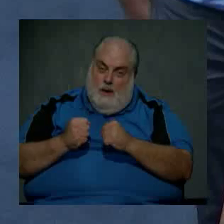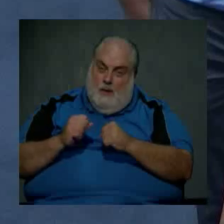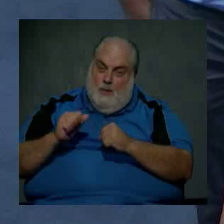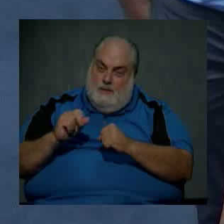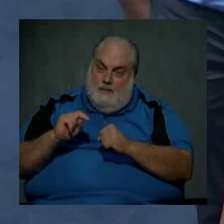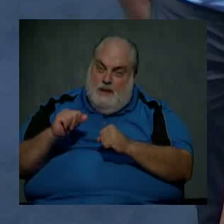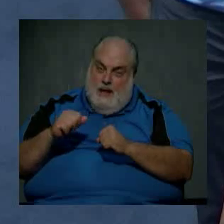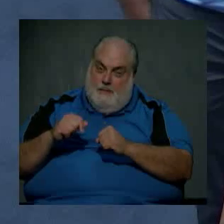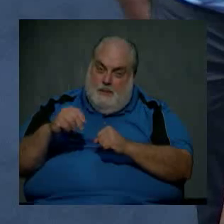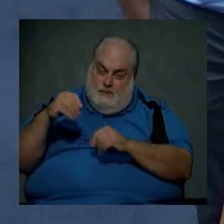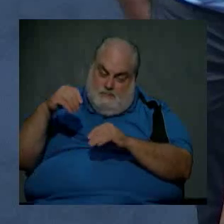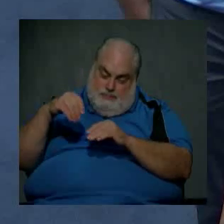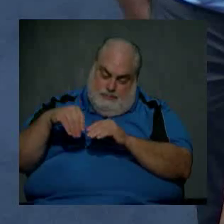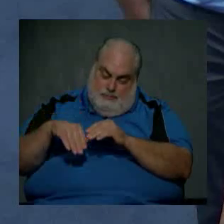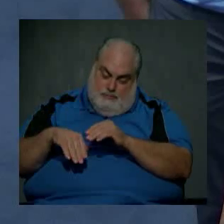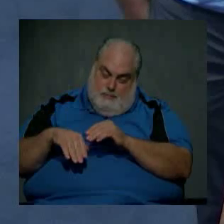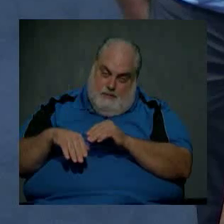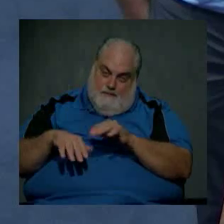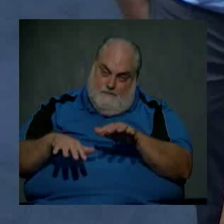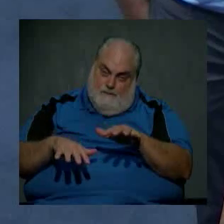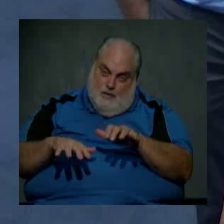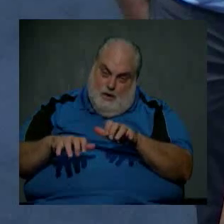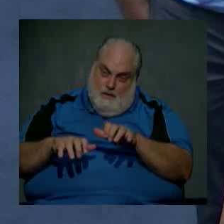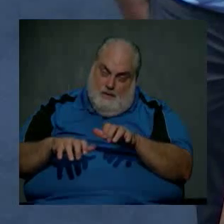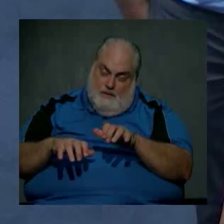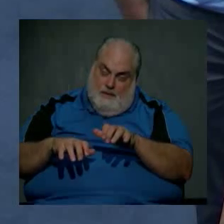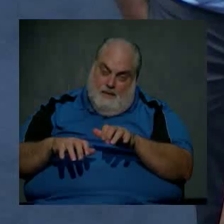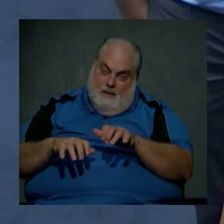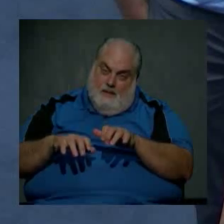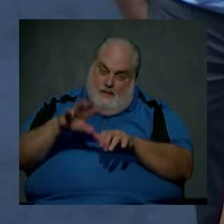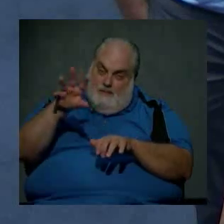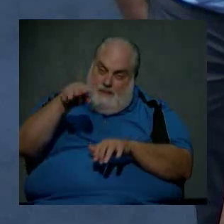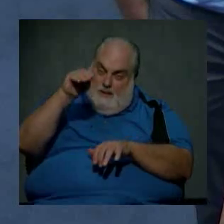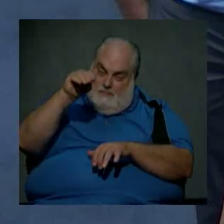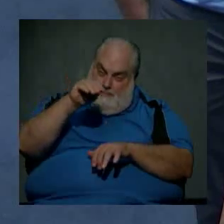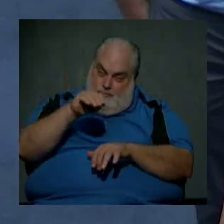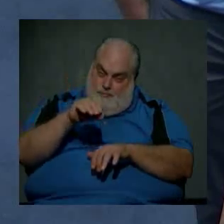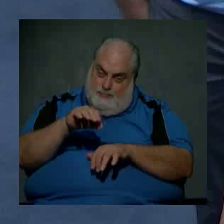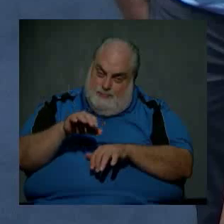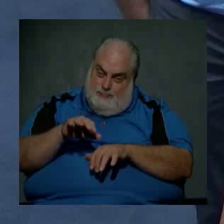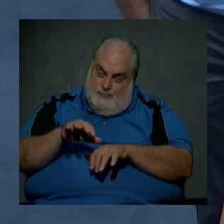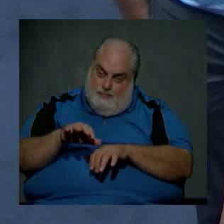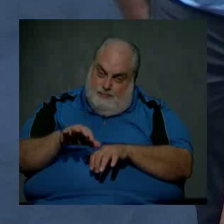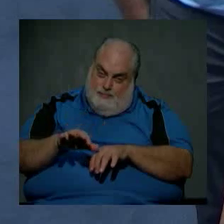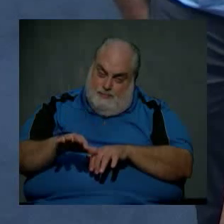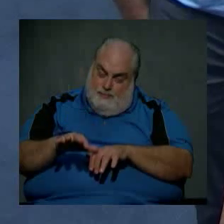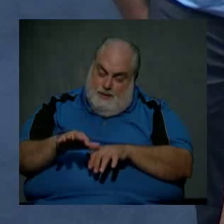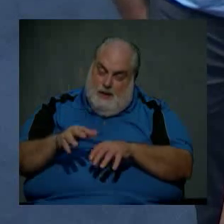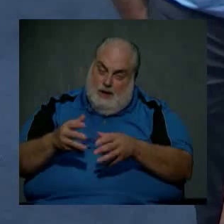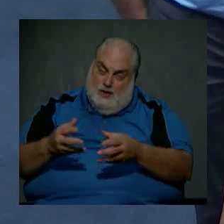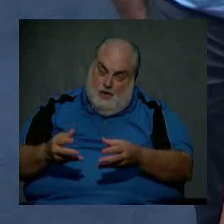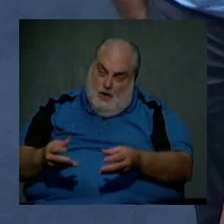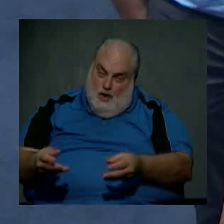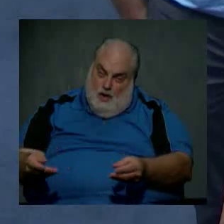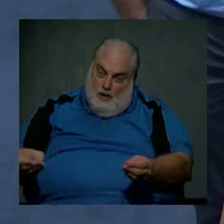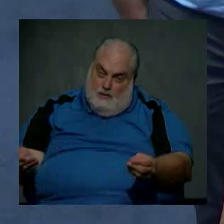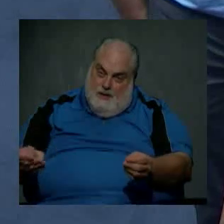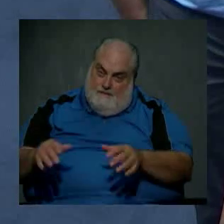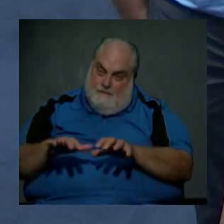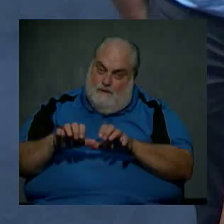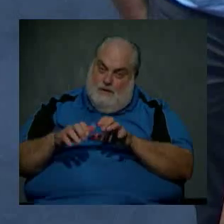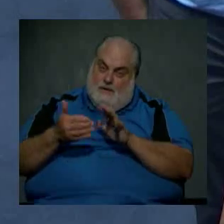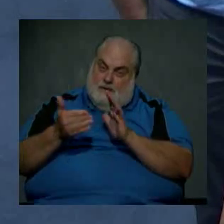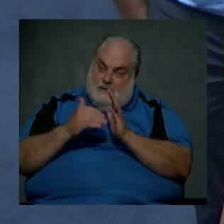is frozen, the southwest sun hits the asphalt and the concrete, and it thaws, and then it freezes again at night. Just like a pipe,